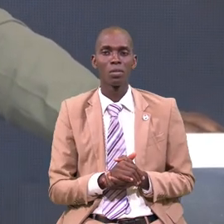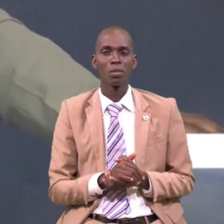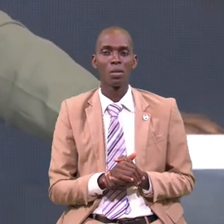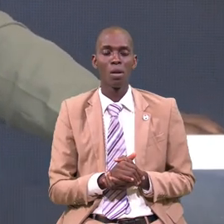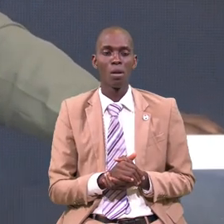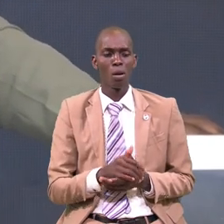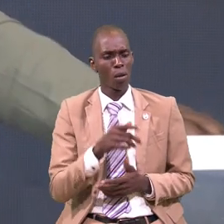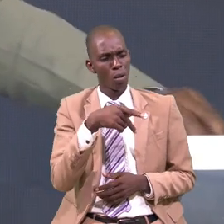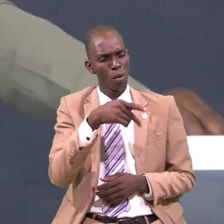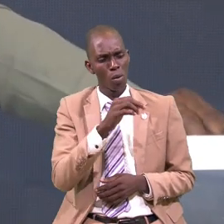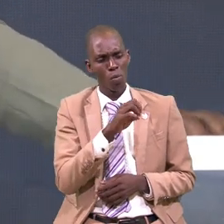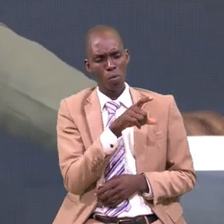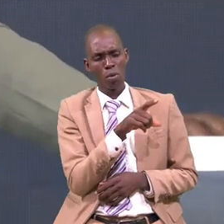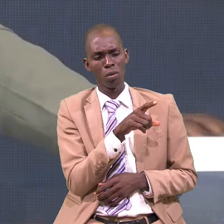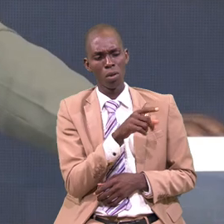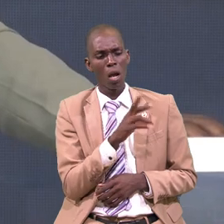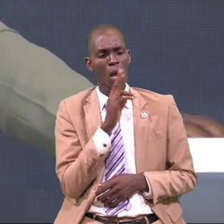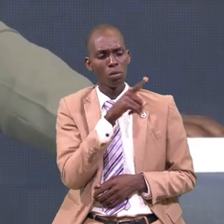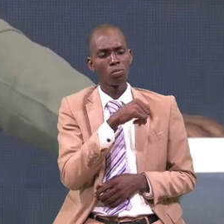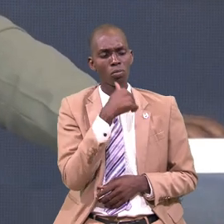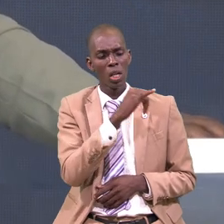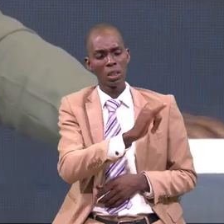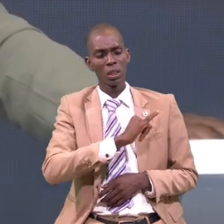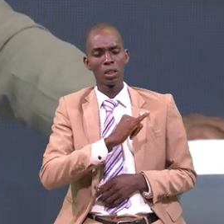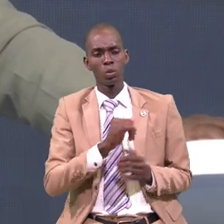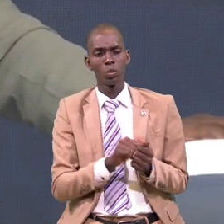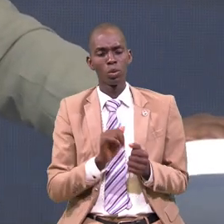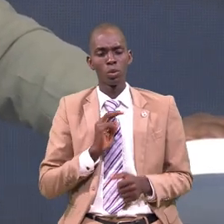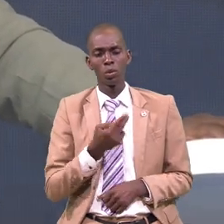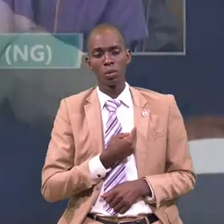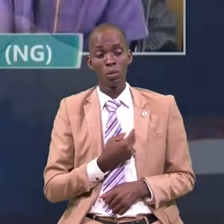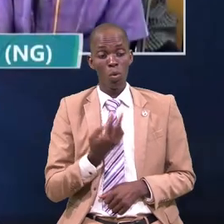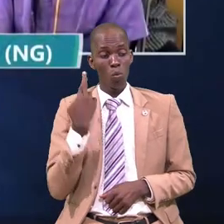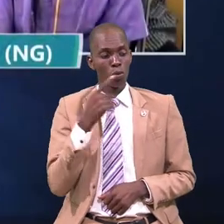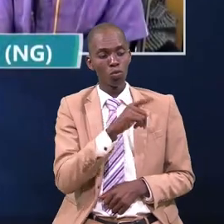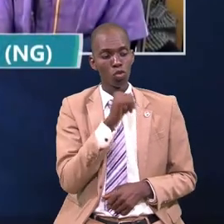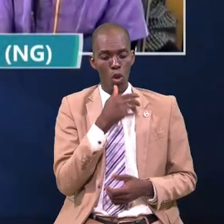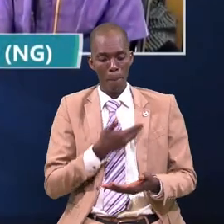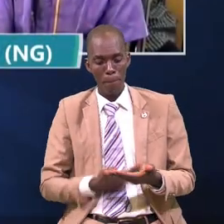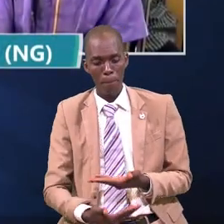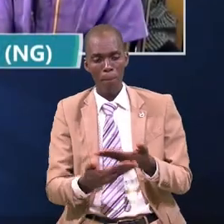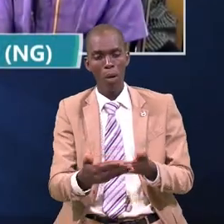Paul, are you not a Pharisee? Were you not born by Pharisees?